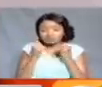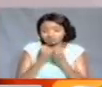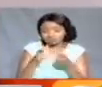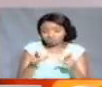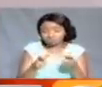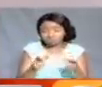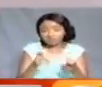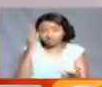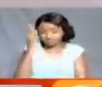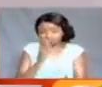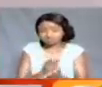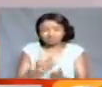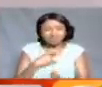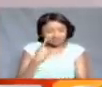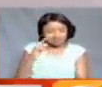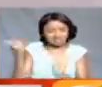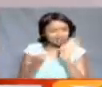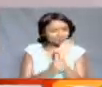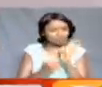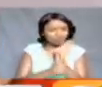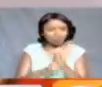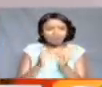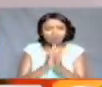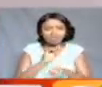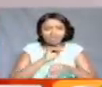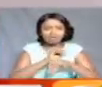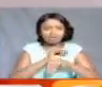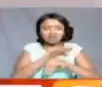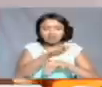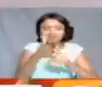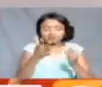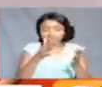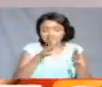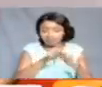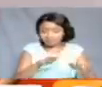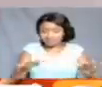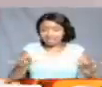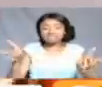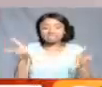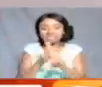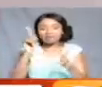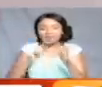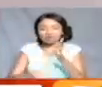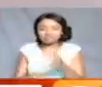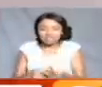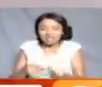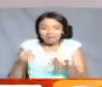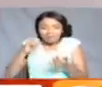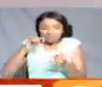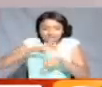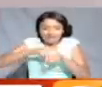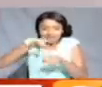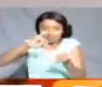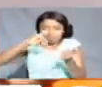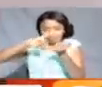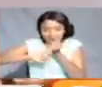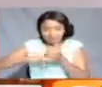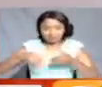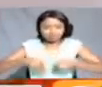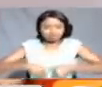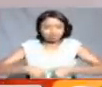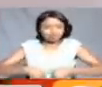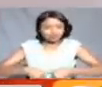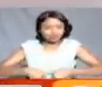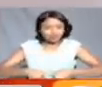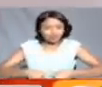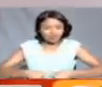think the problem I have with influencer marketing, it's like a teenage marriage. Okay, a brand